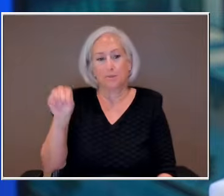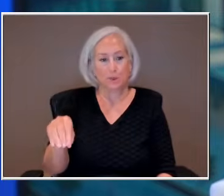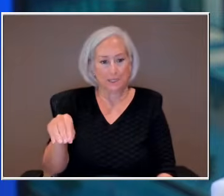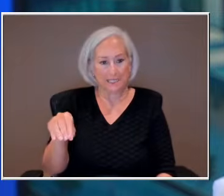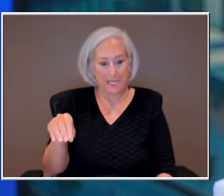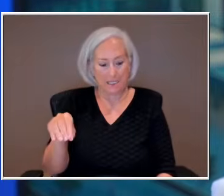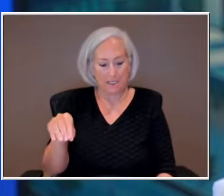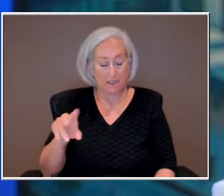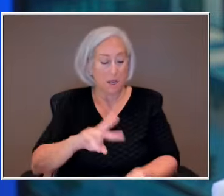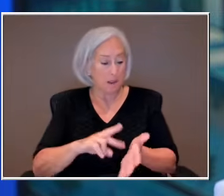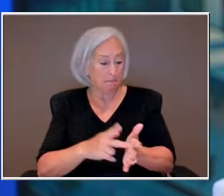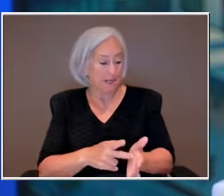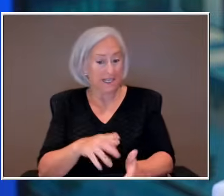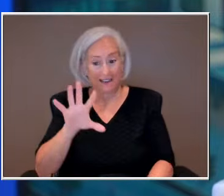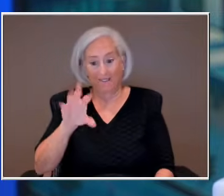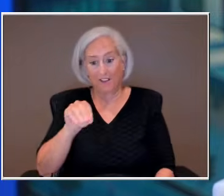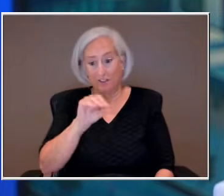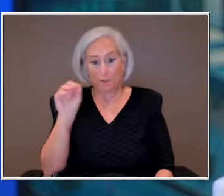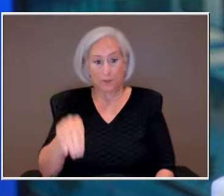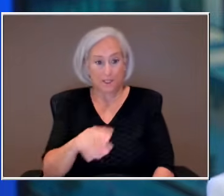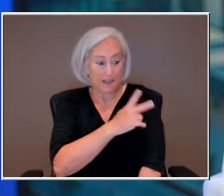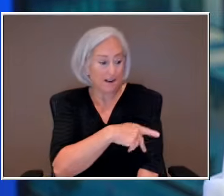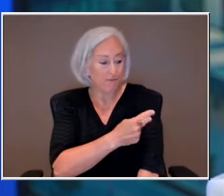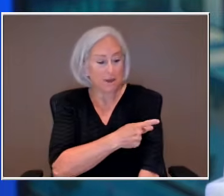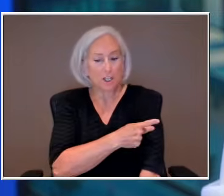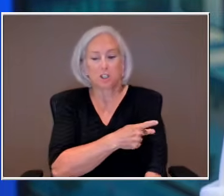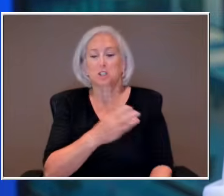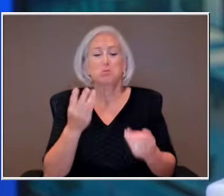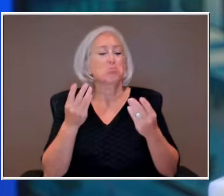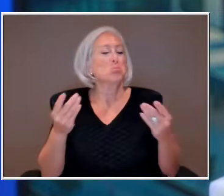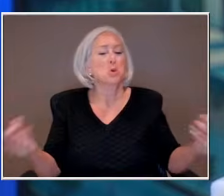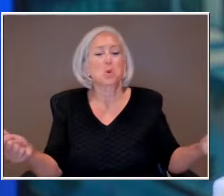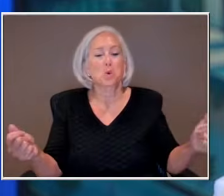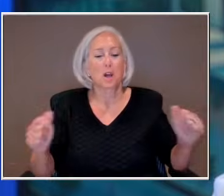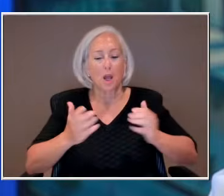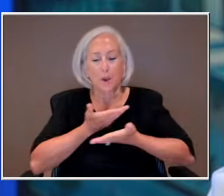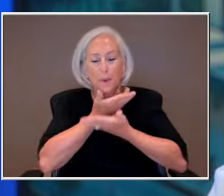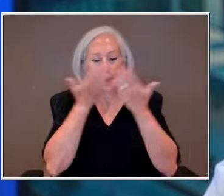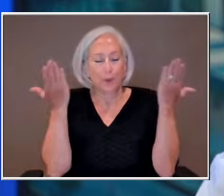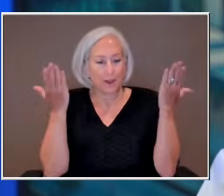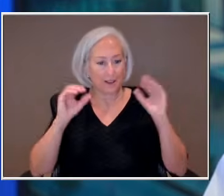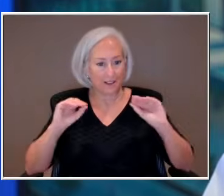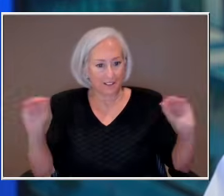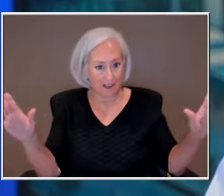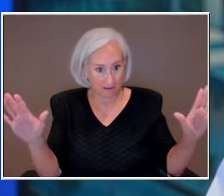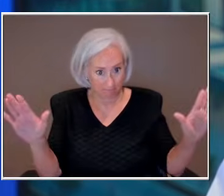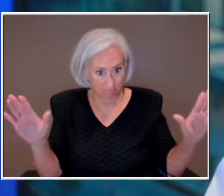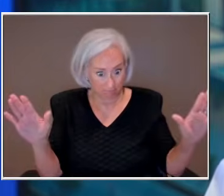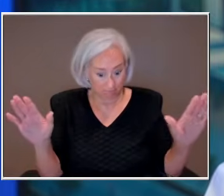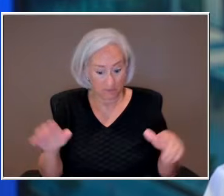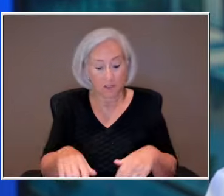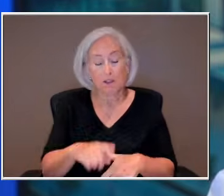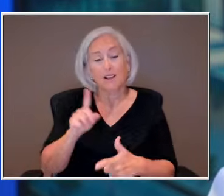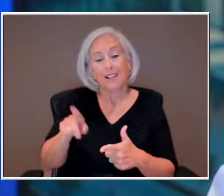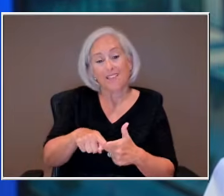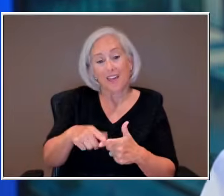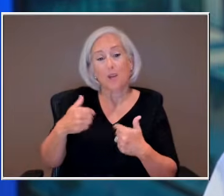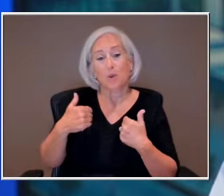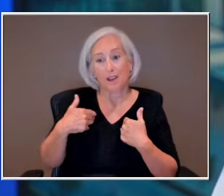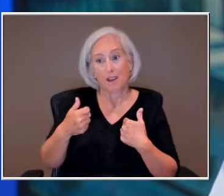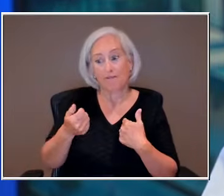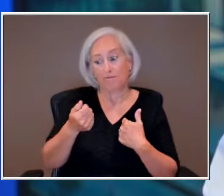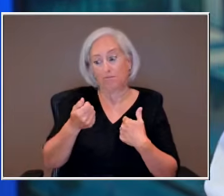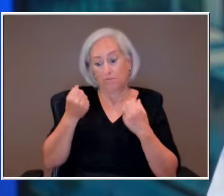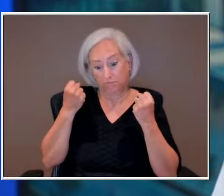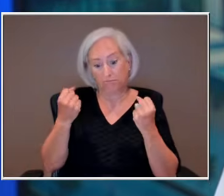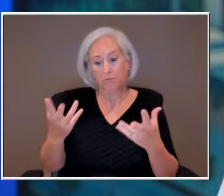going through this may never hear from the disease again. It's gone, it's cured, it's over. But then again, we still have a large proportion of patients,